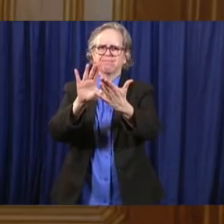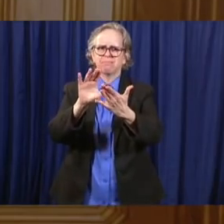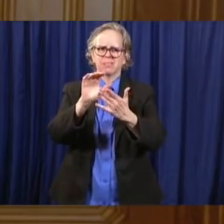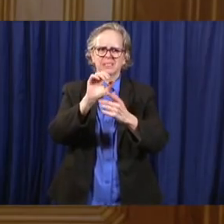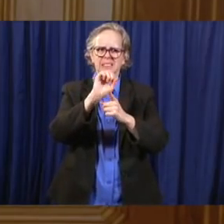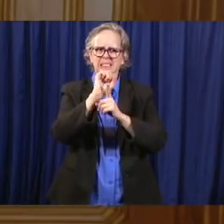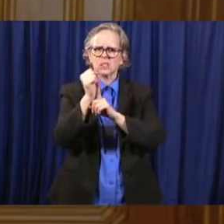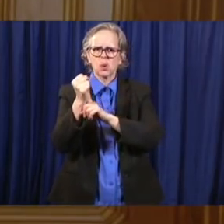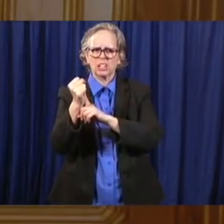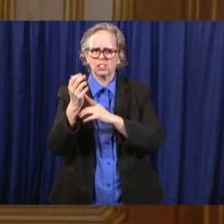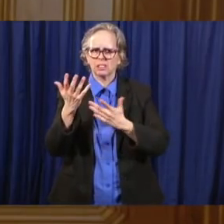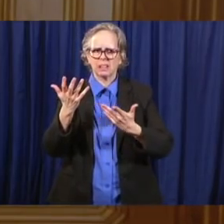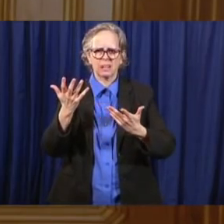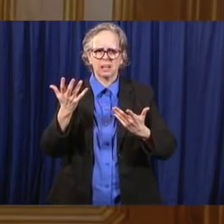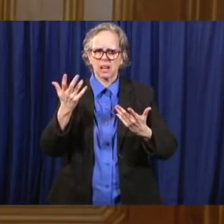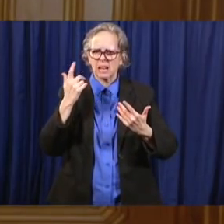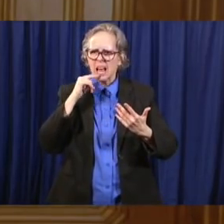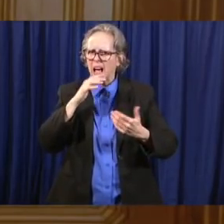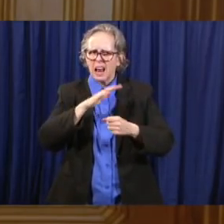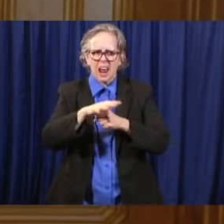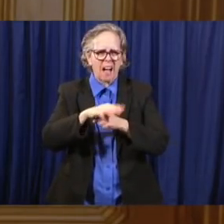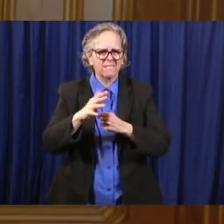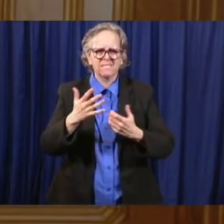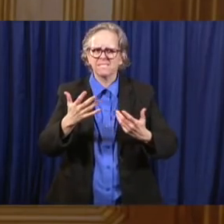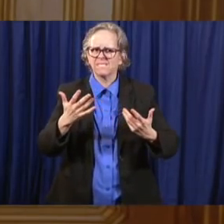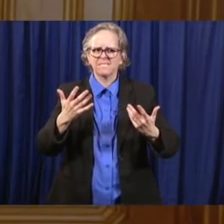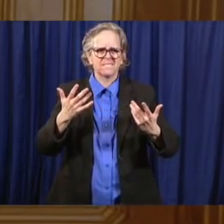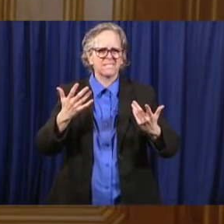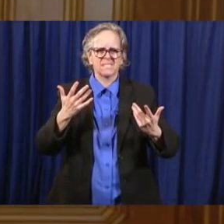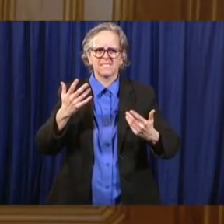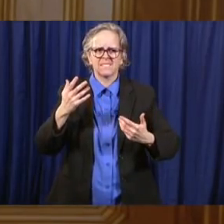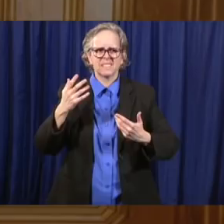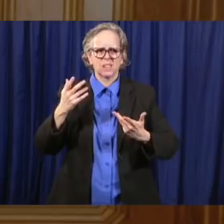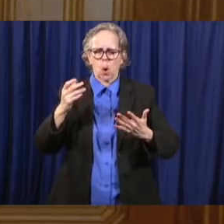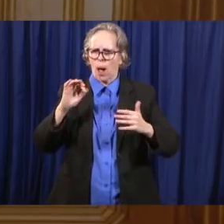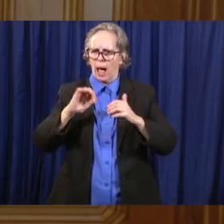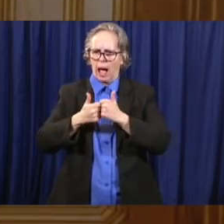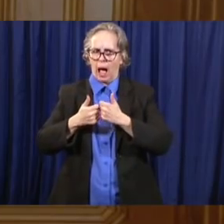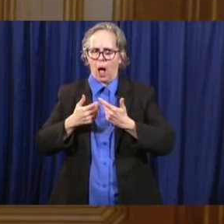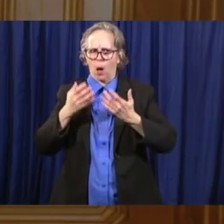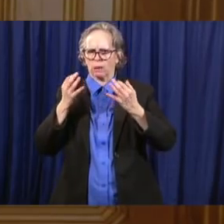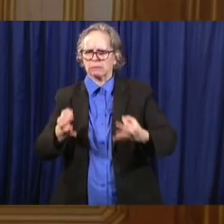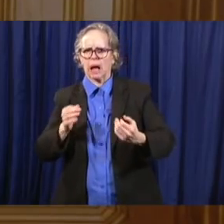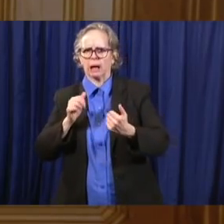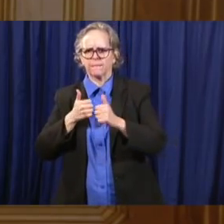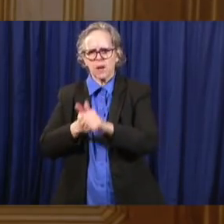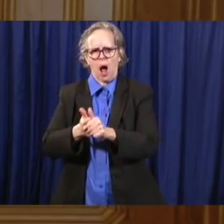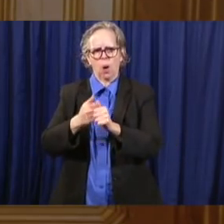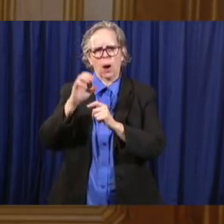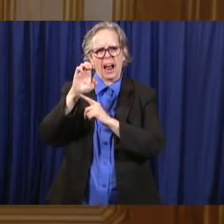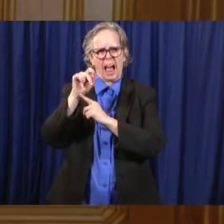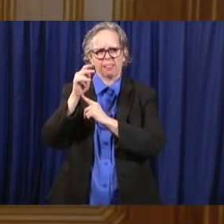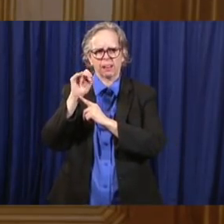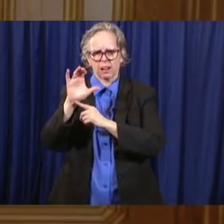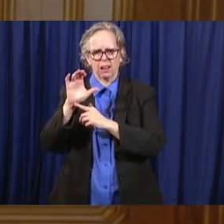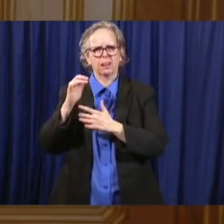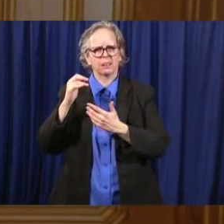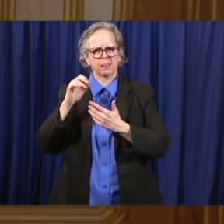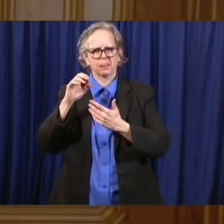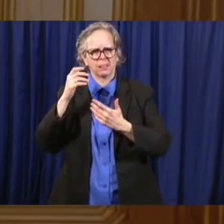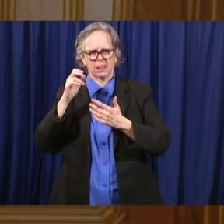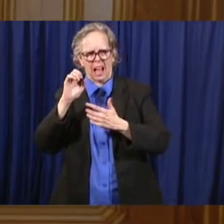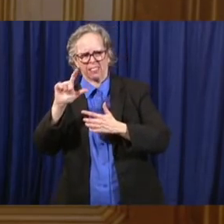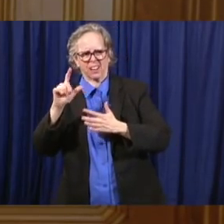are moral and ethical issues that have to be faced other times as well. And